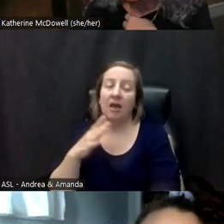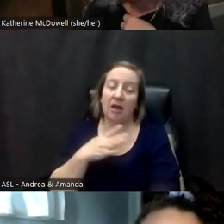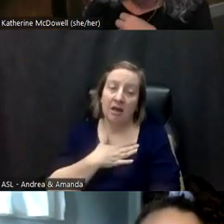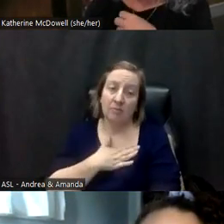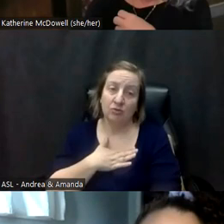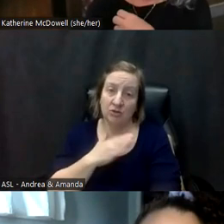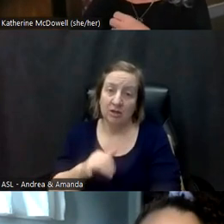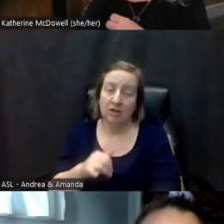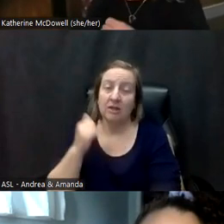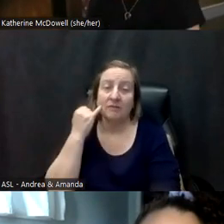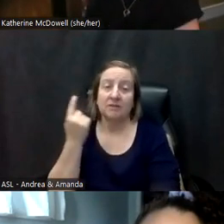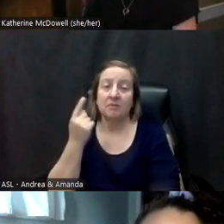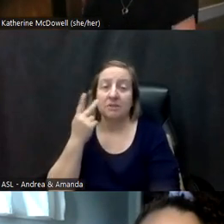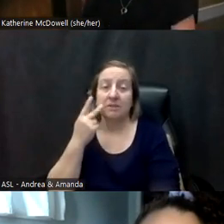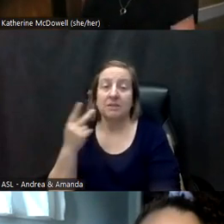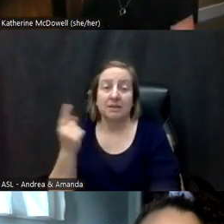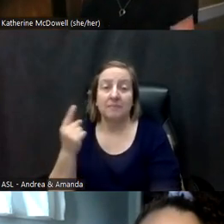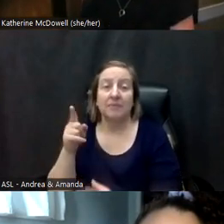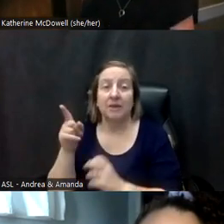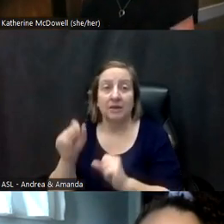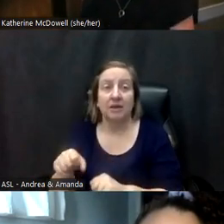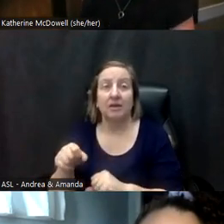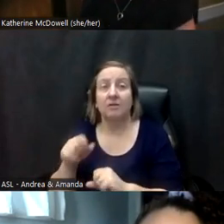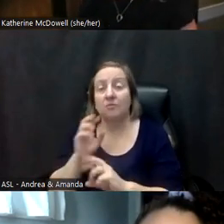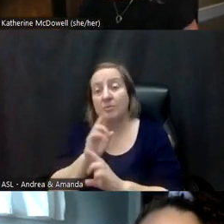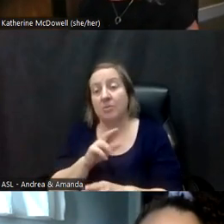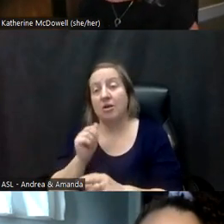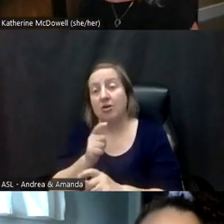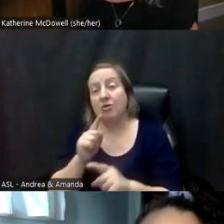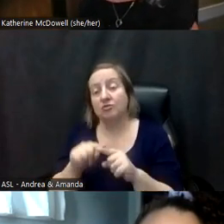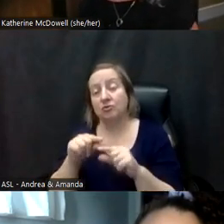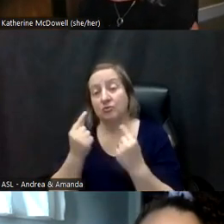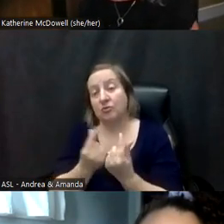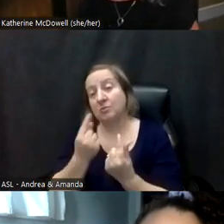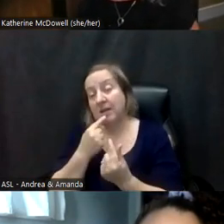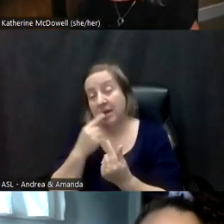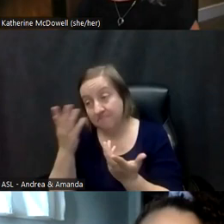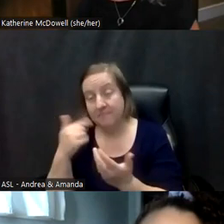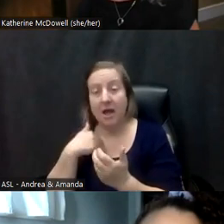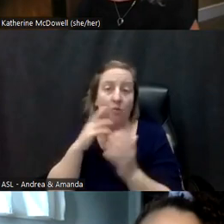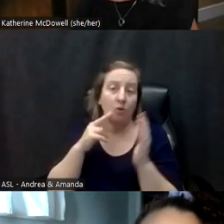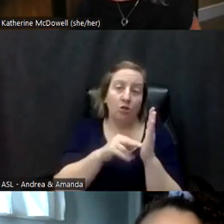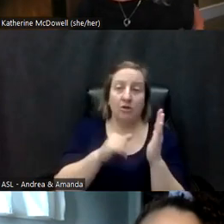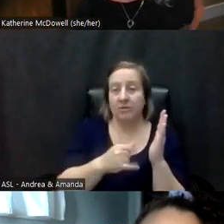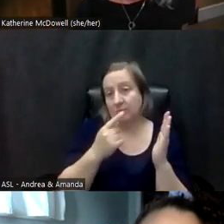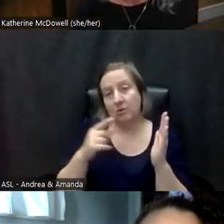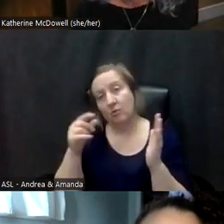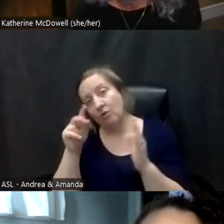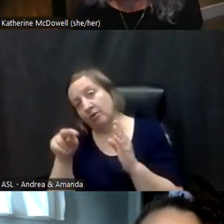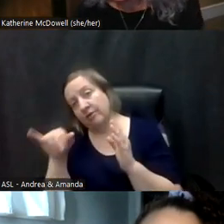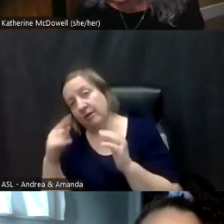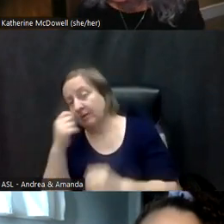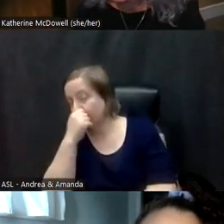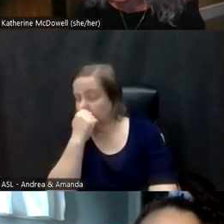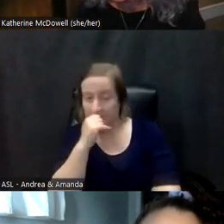way, if someone sees something, they can just reply all to the group and say, hey, I'm gonna look at this one or that one. Okay,